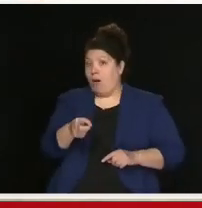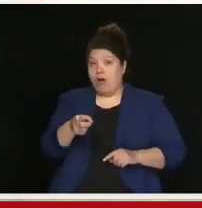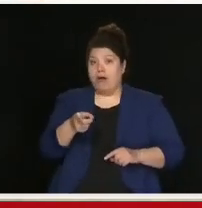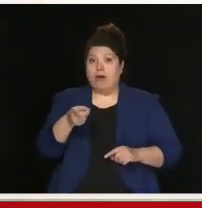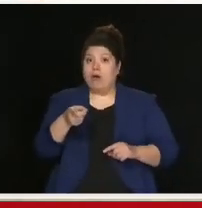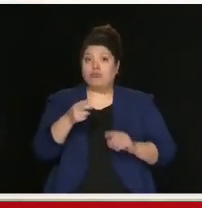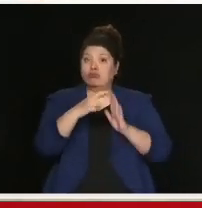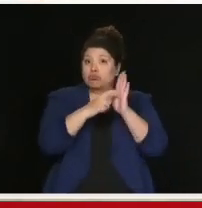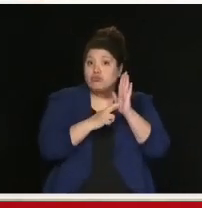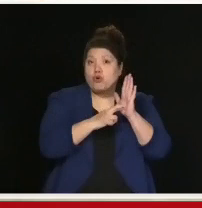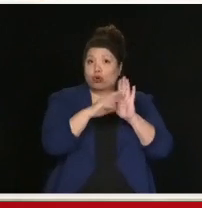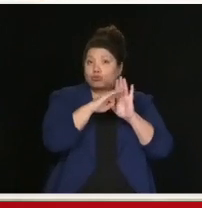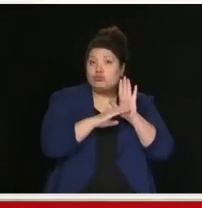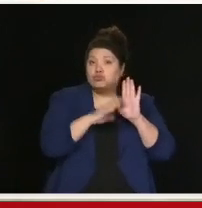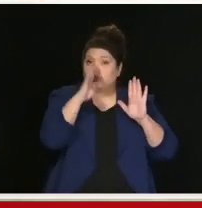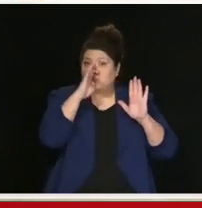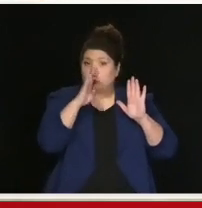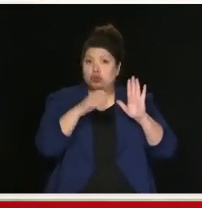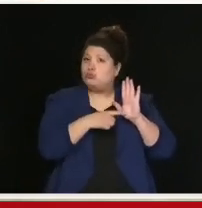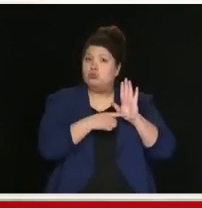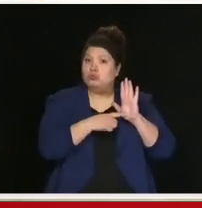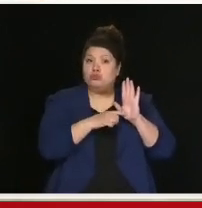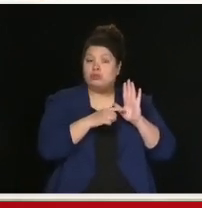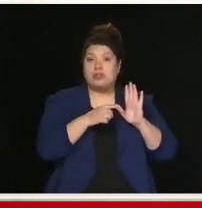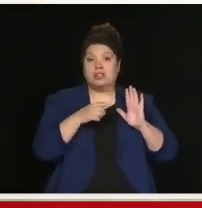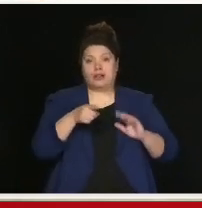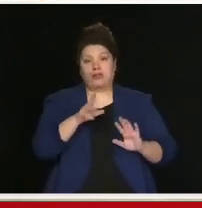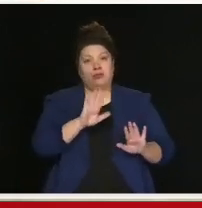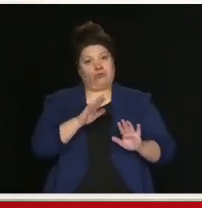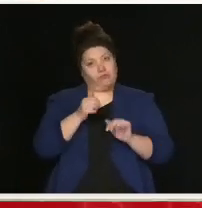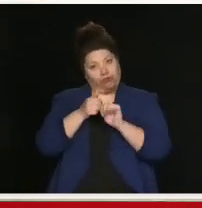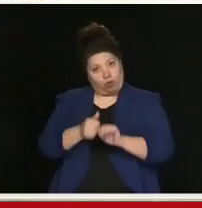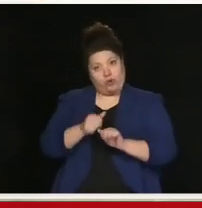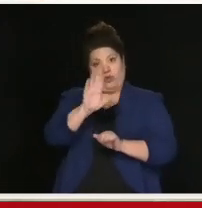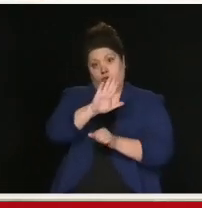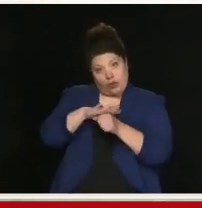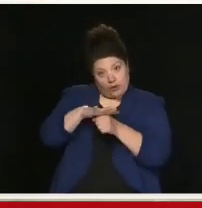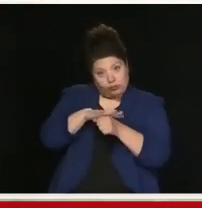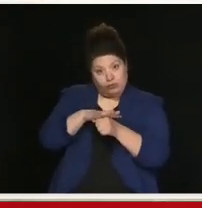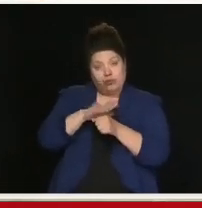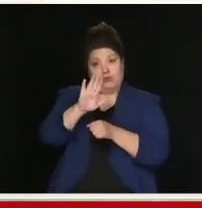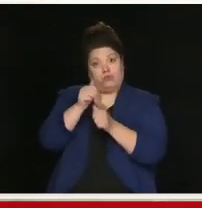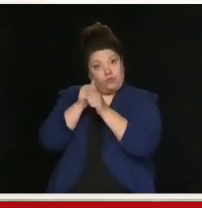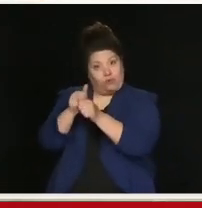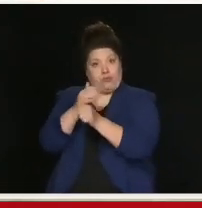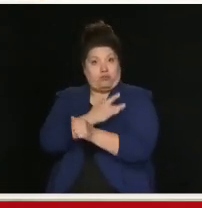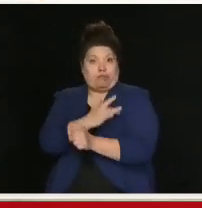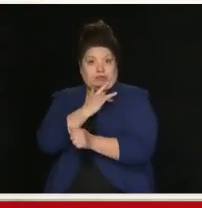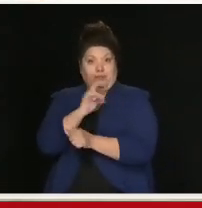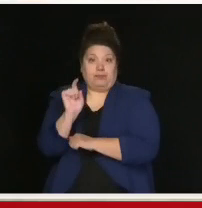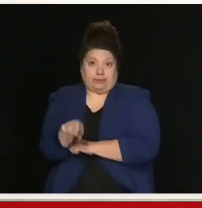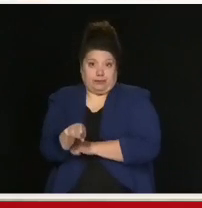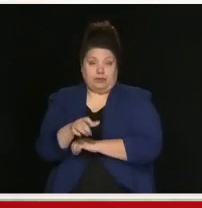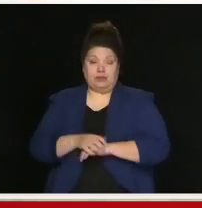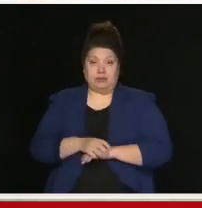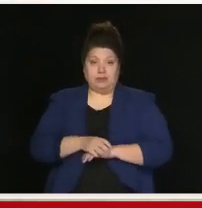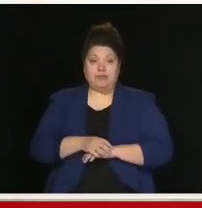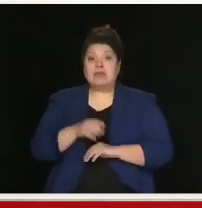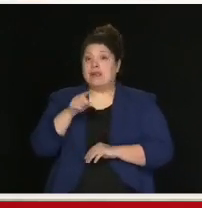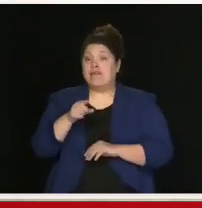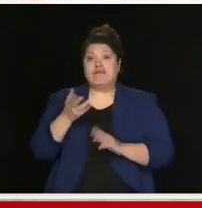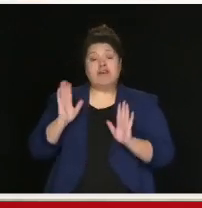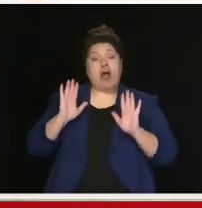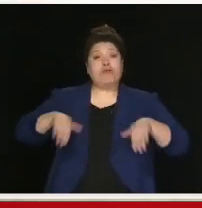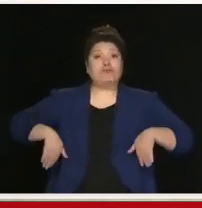you must follow the directives applicable where you are living. Otherwise, there is a real risk of losing all the work that